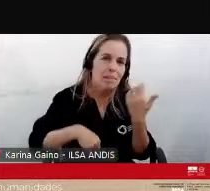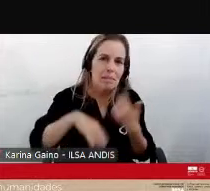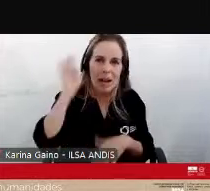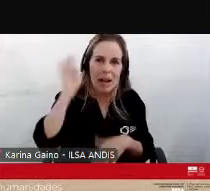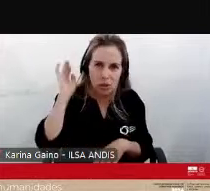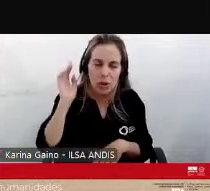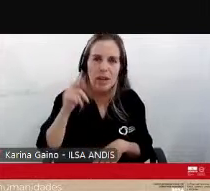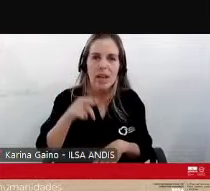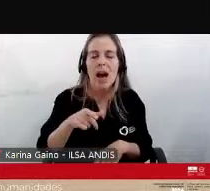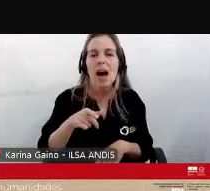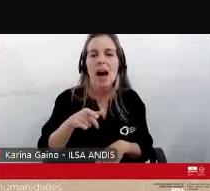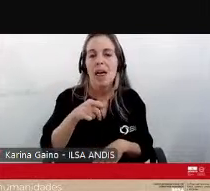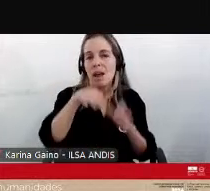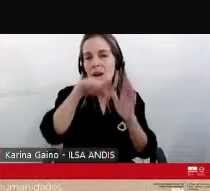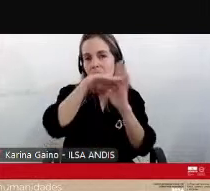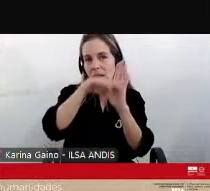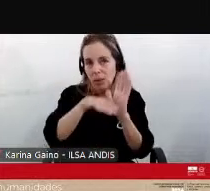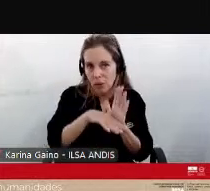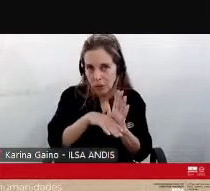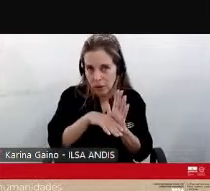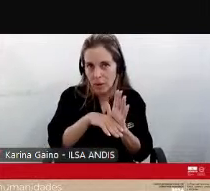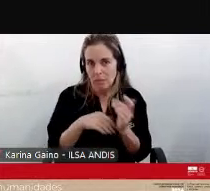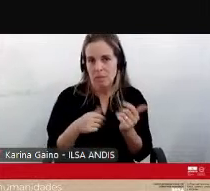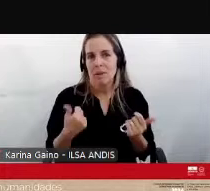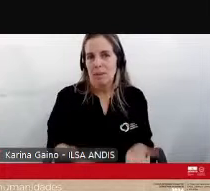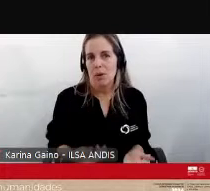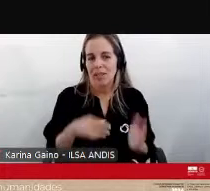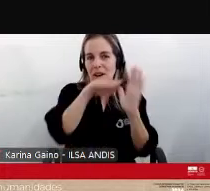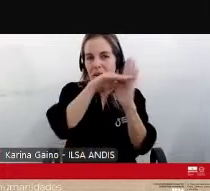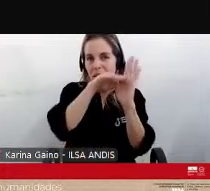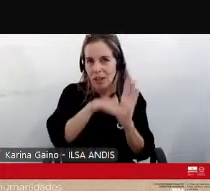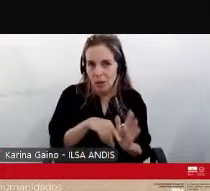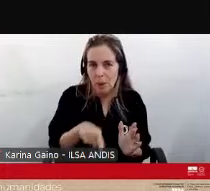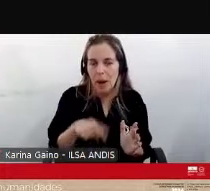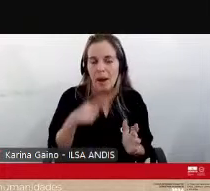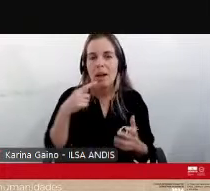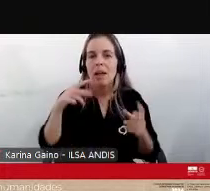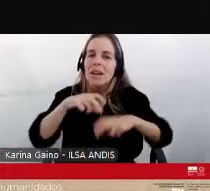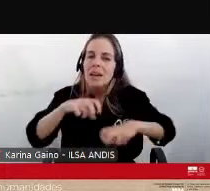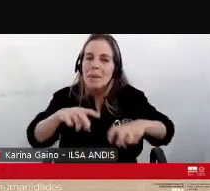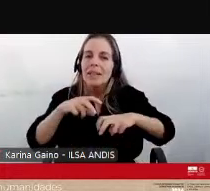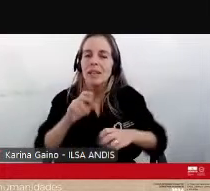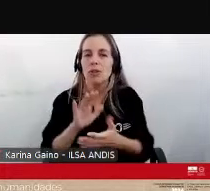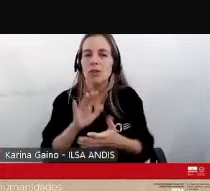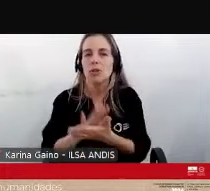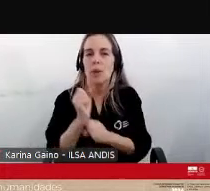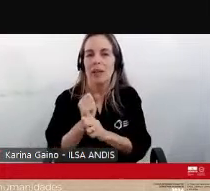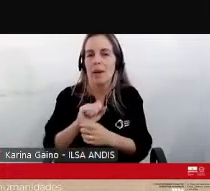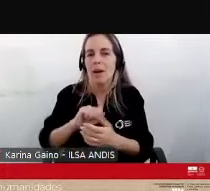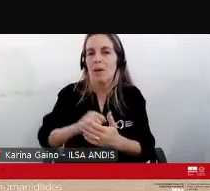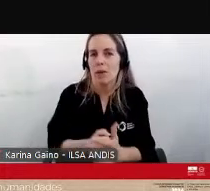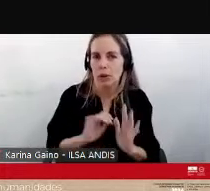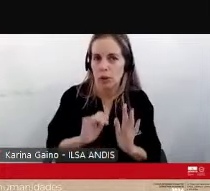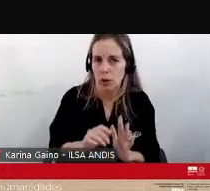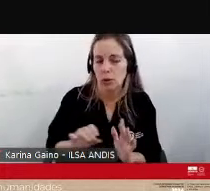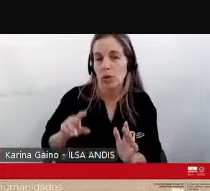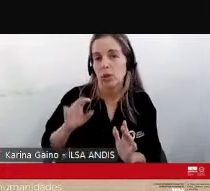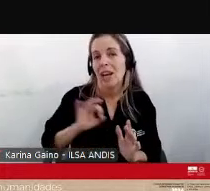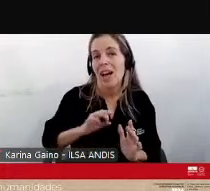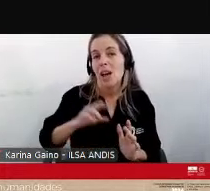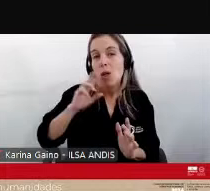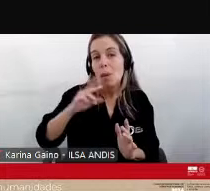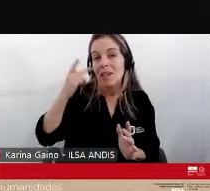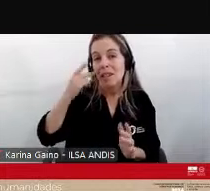those indicators. And because there have been some changes of the indicators for these new 2024 indicators, I want to make sure that I'm